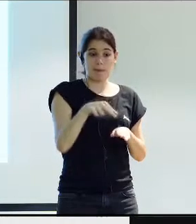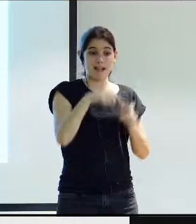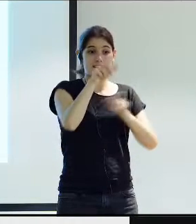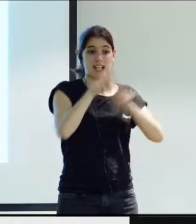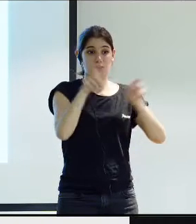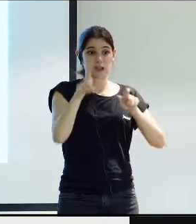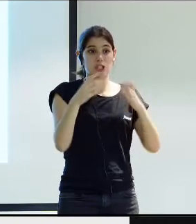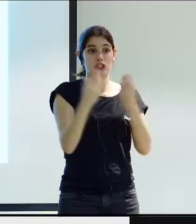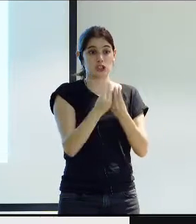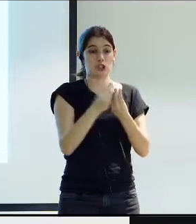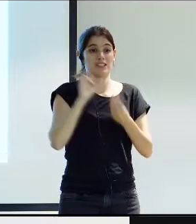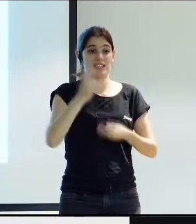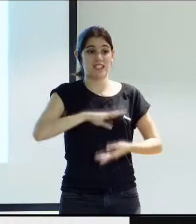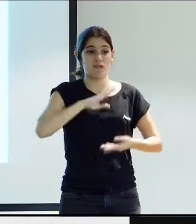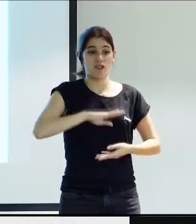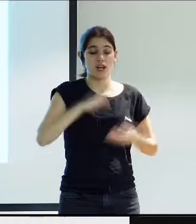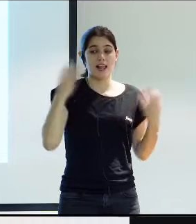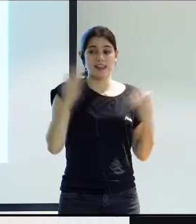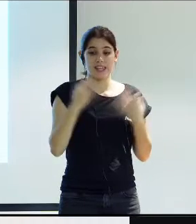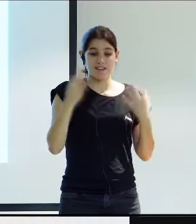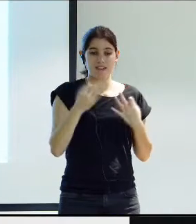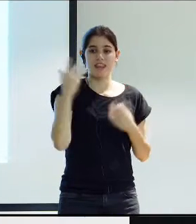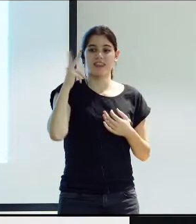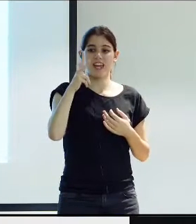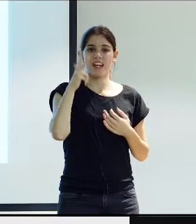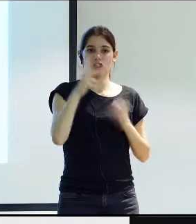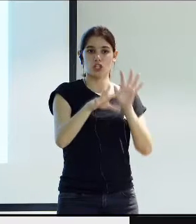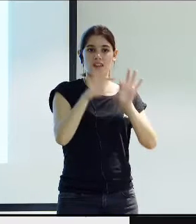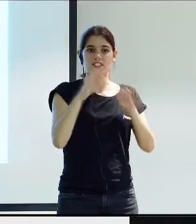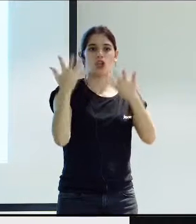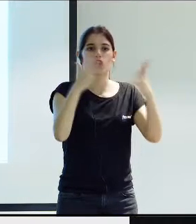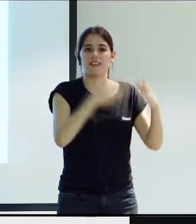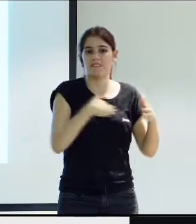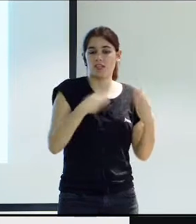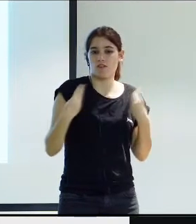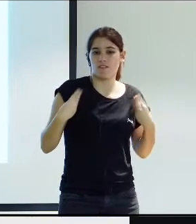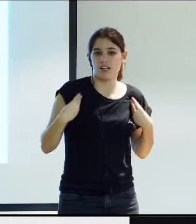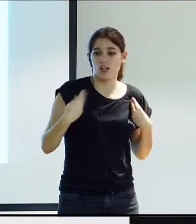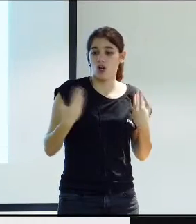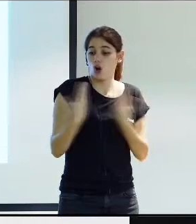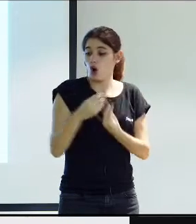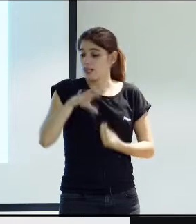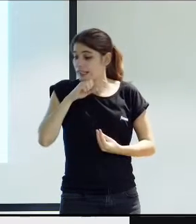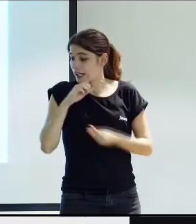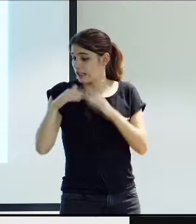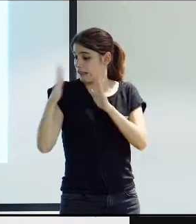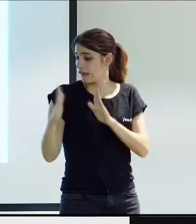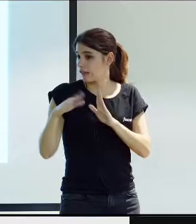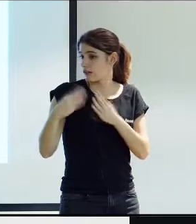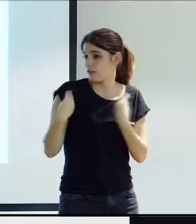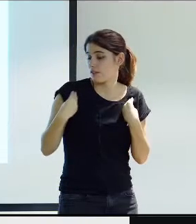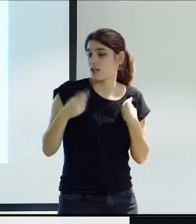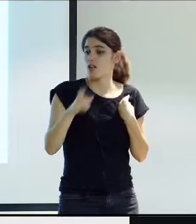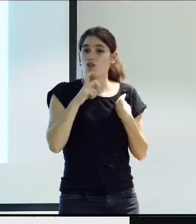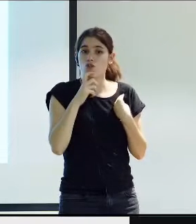with and how to live. So it is not, well, it is